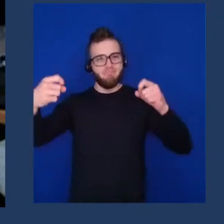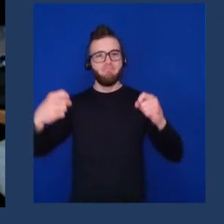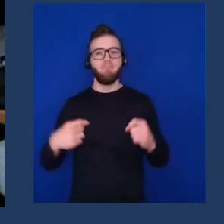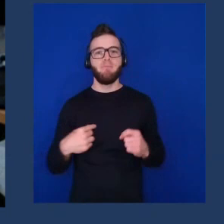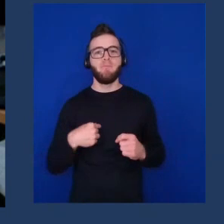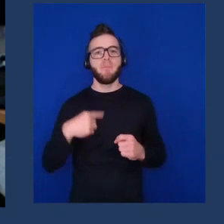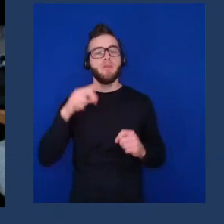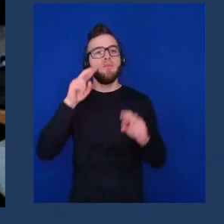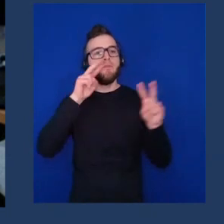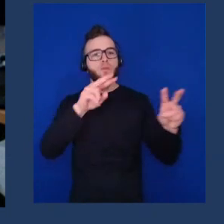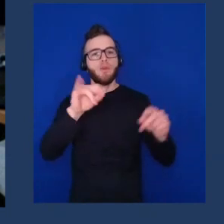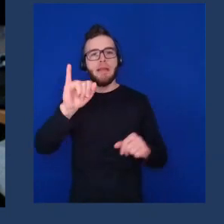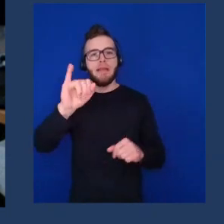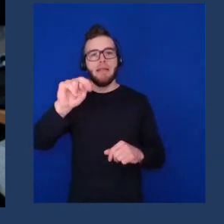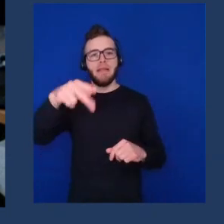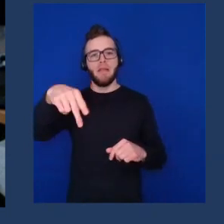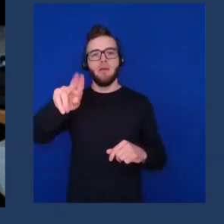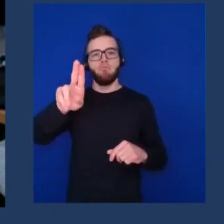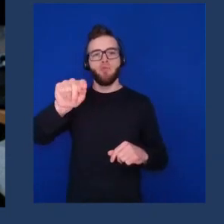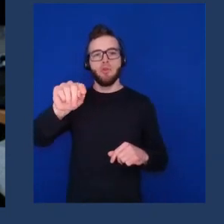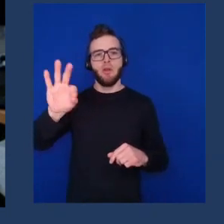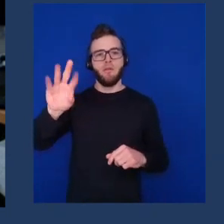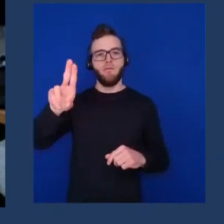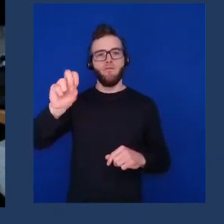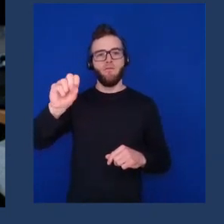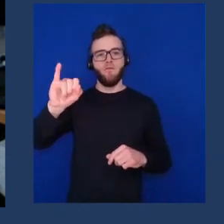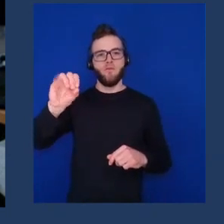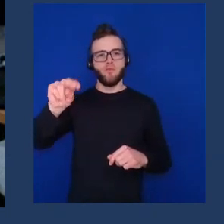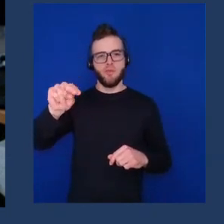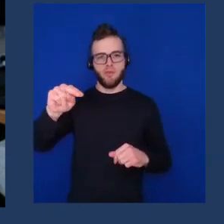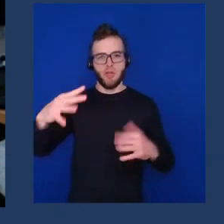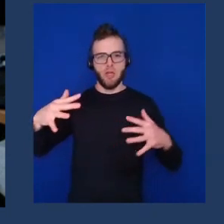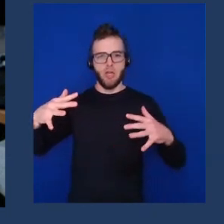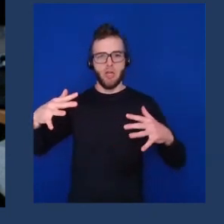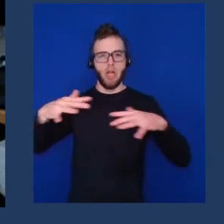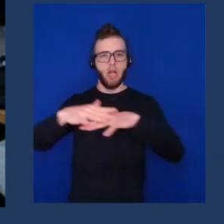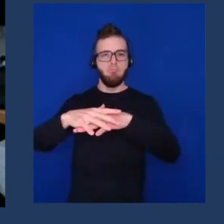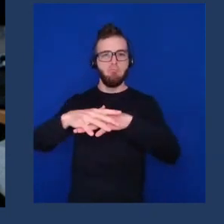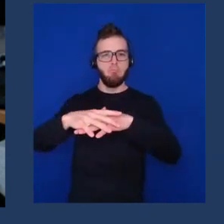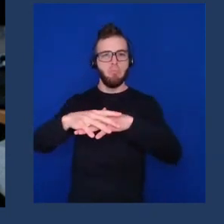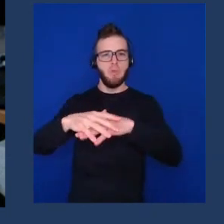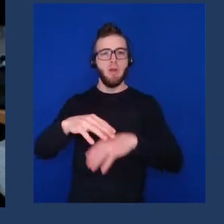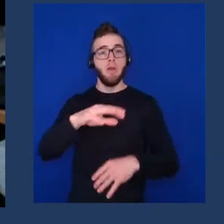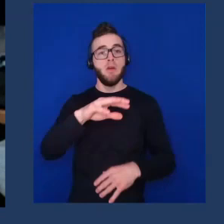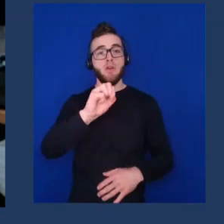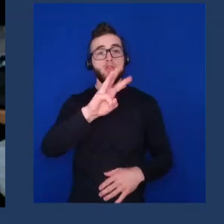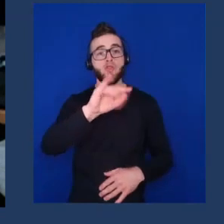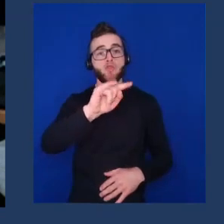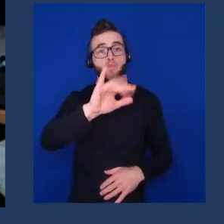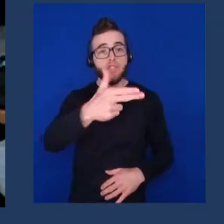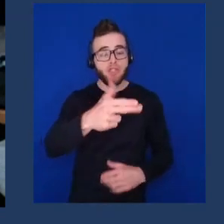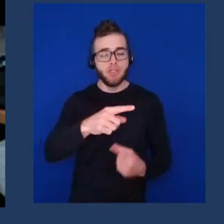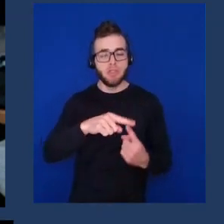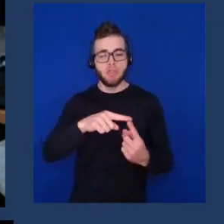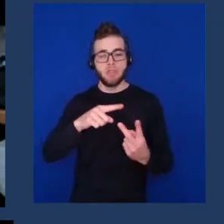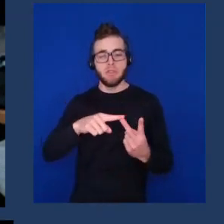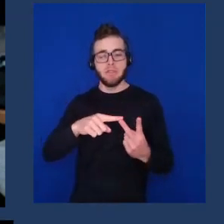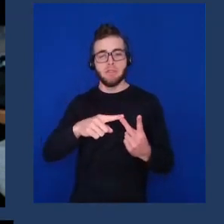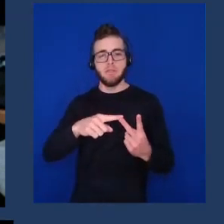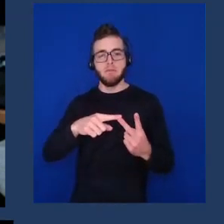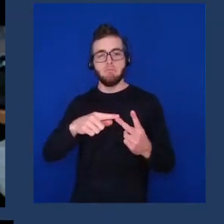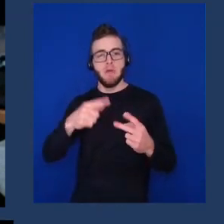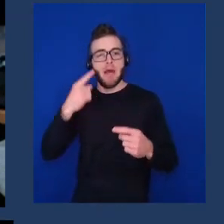in the future where switch and speech and eye tracking and mouse and keyboard and really any input that you